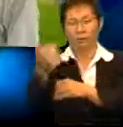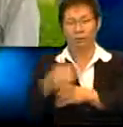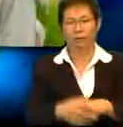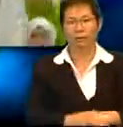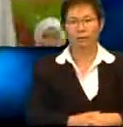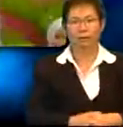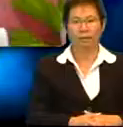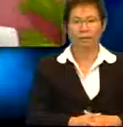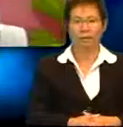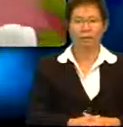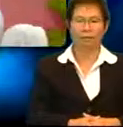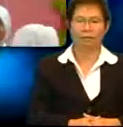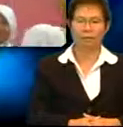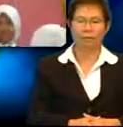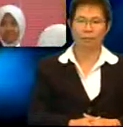how about others?